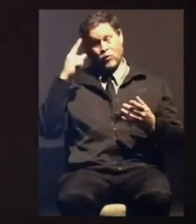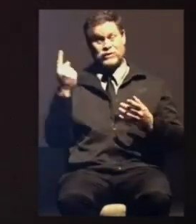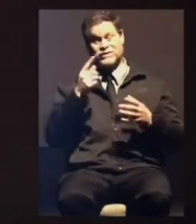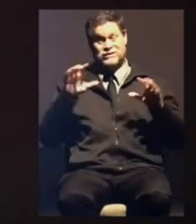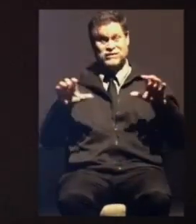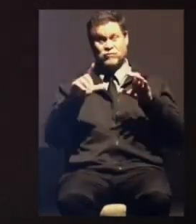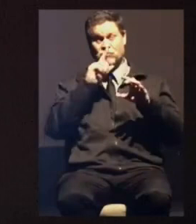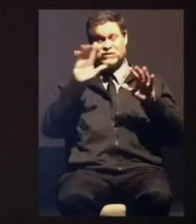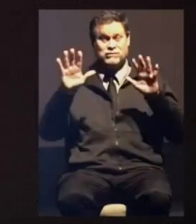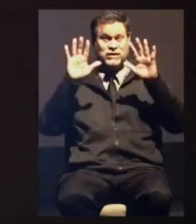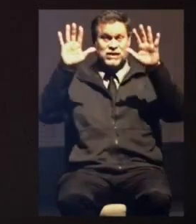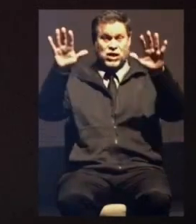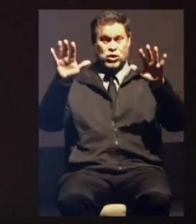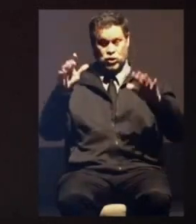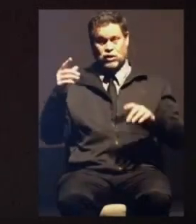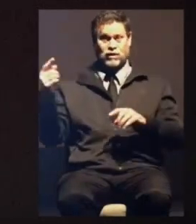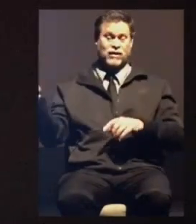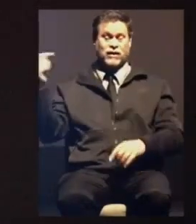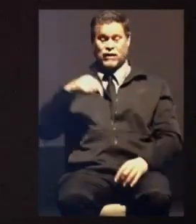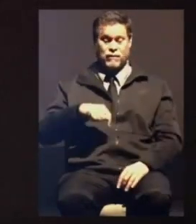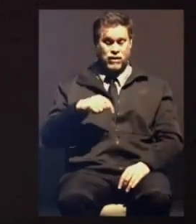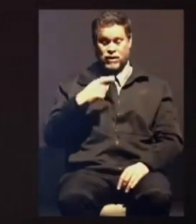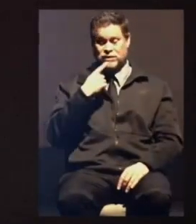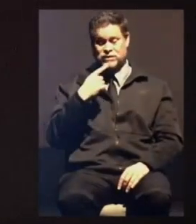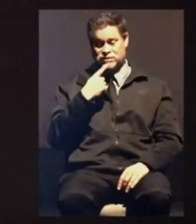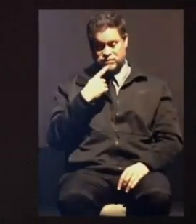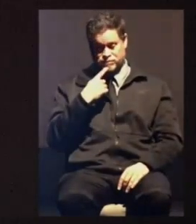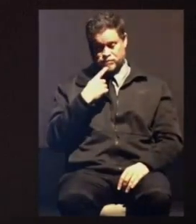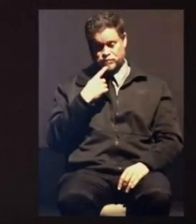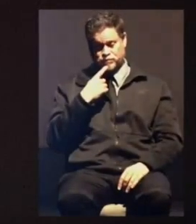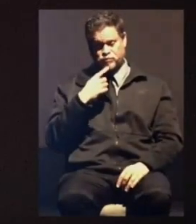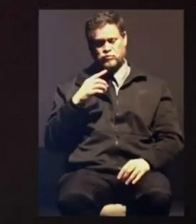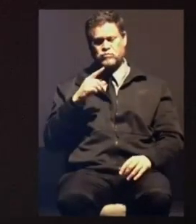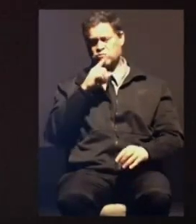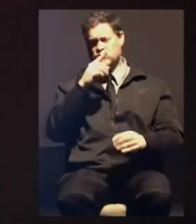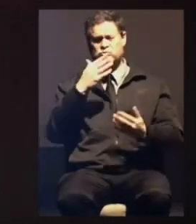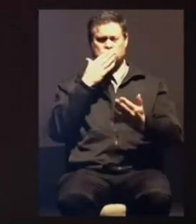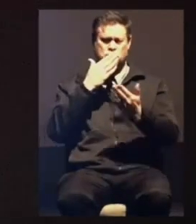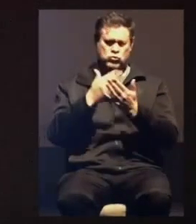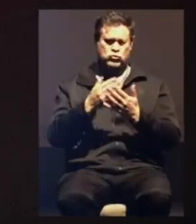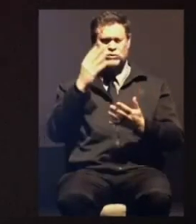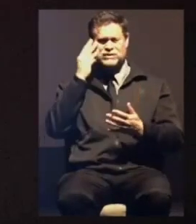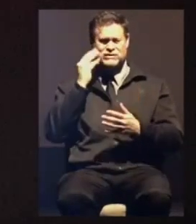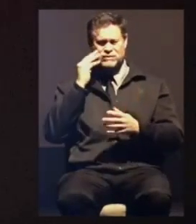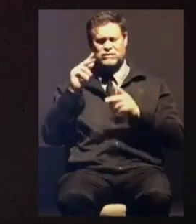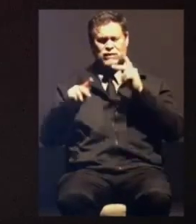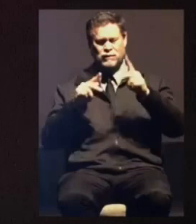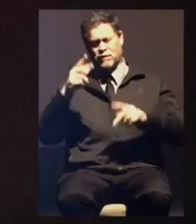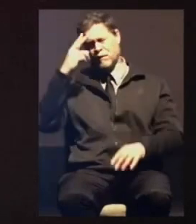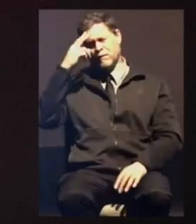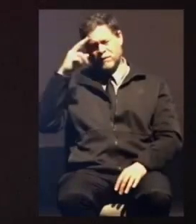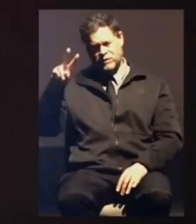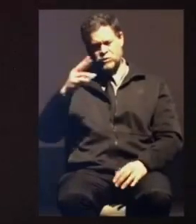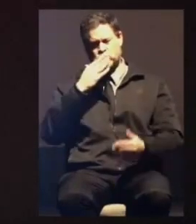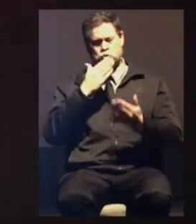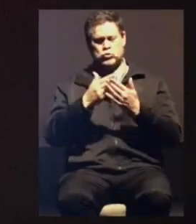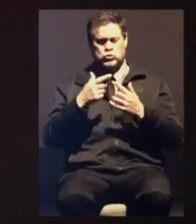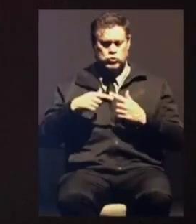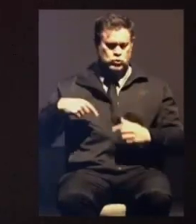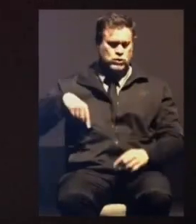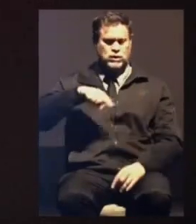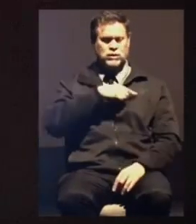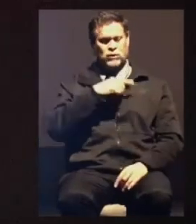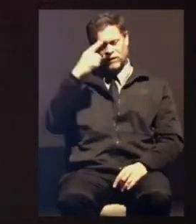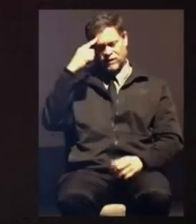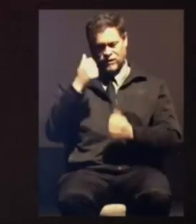spectacular, because they came back and said, we had such a good experience, and the people of Mexico were so good to us, we think